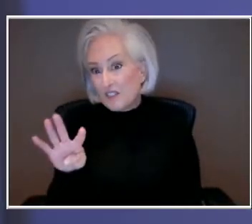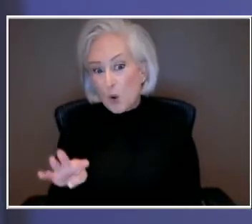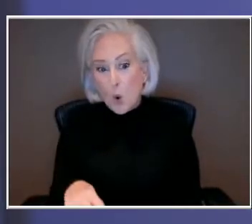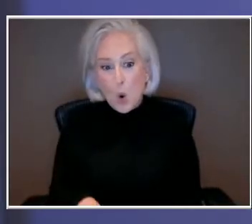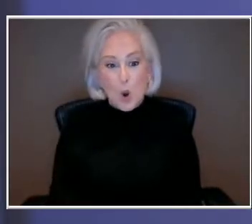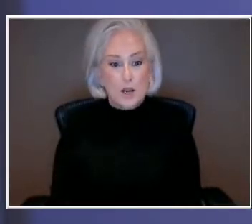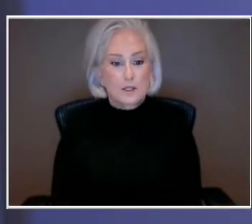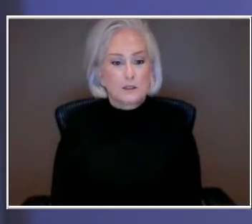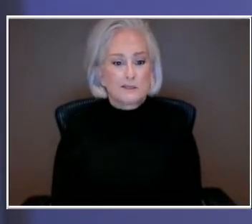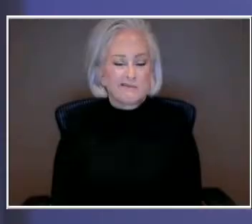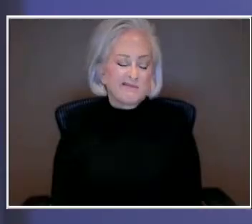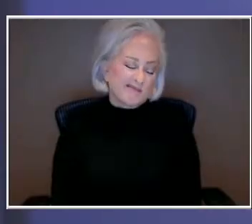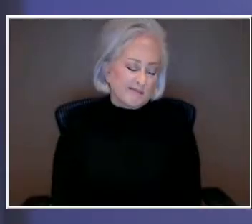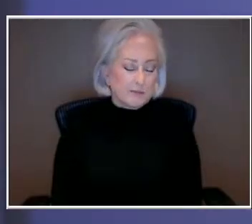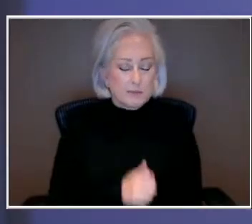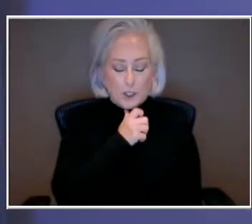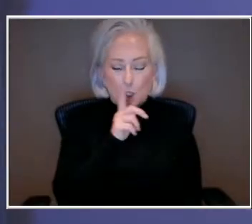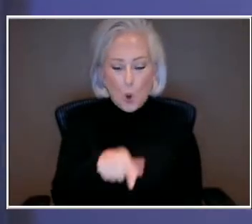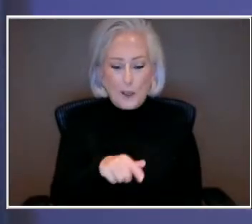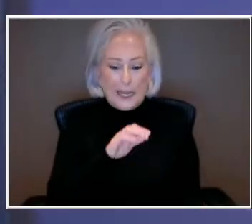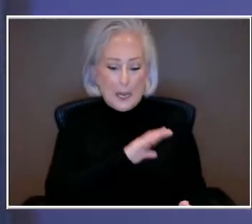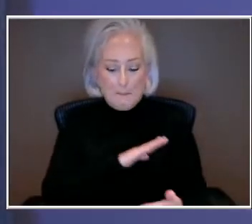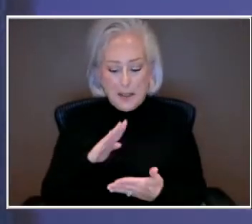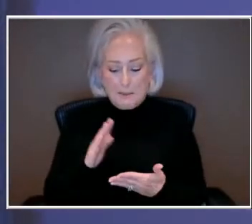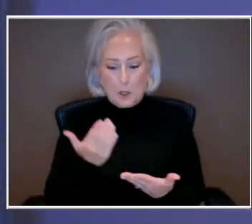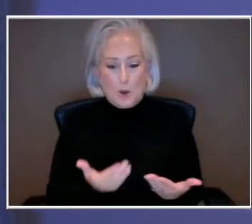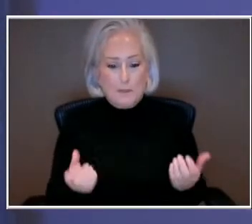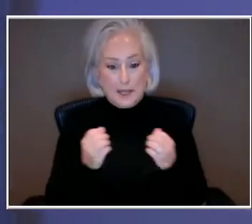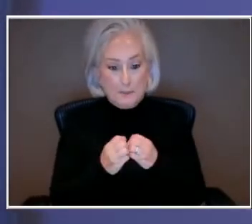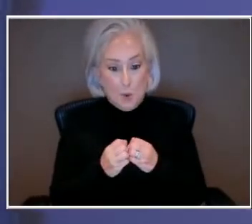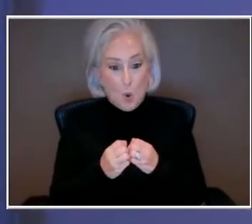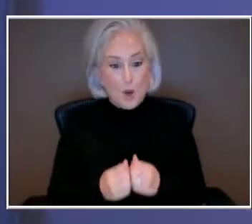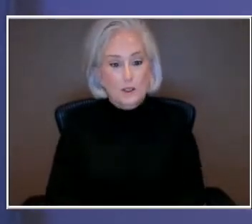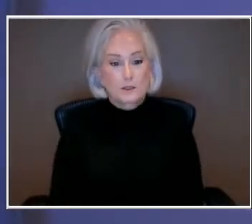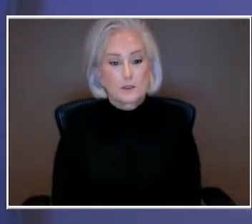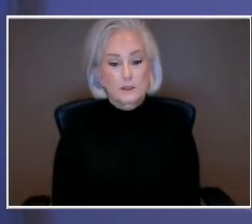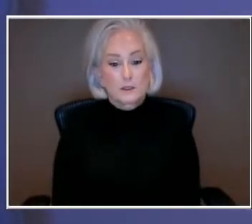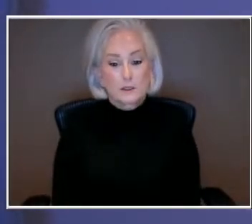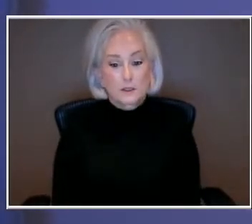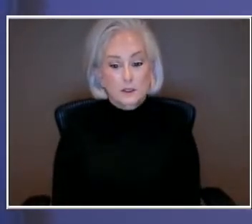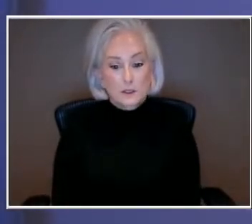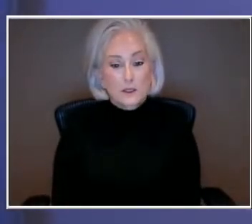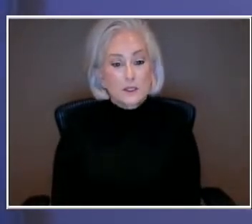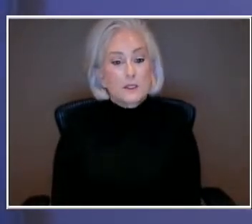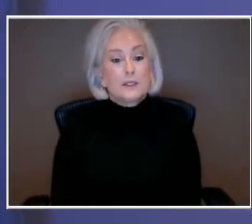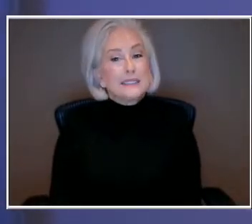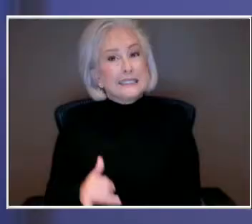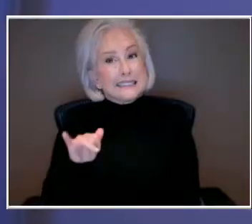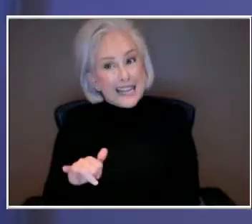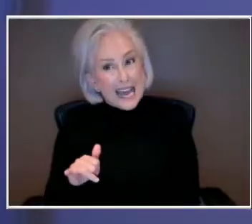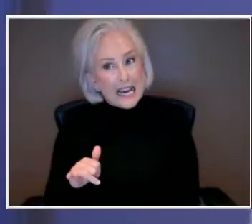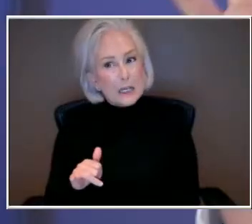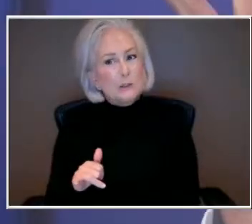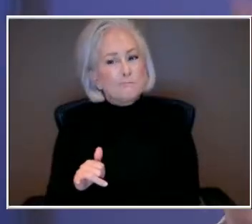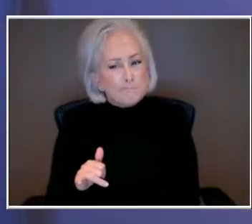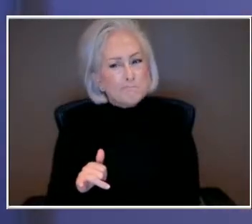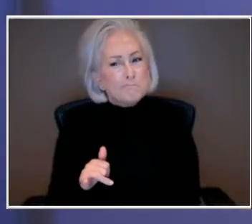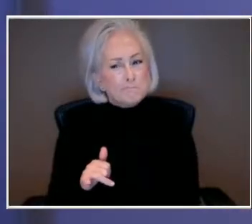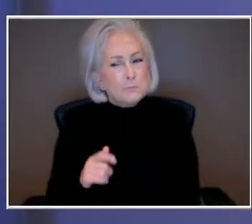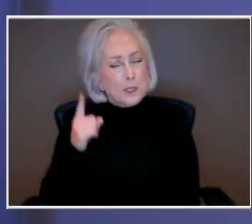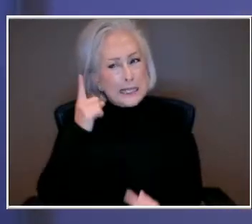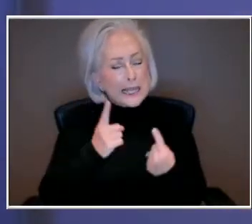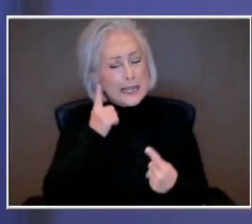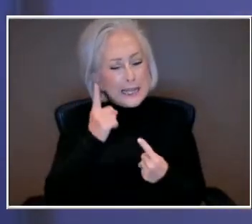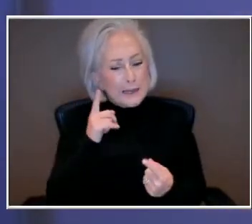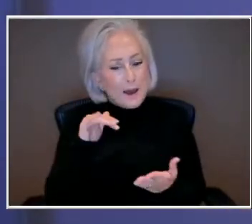you don't really need to have any mammograms anymore. And that is being called into question, even for people who are at average or